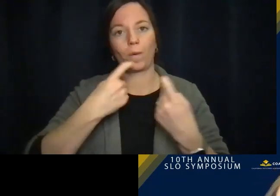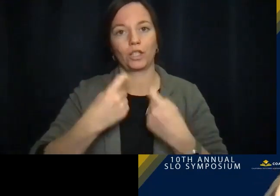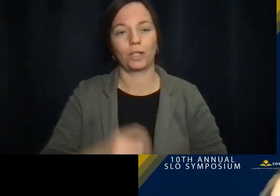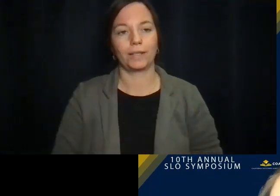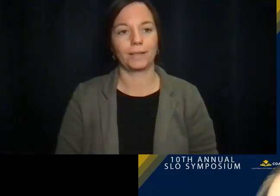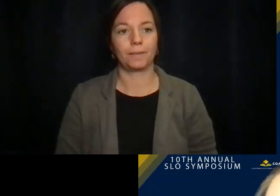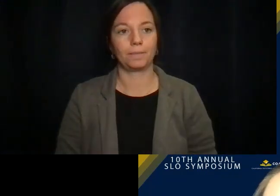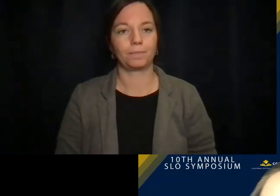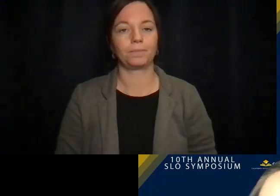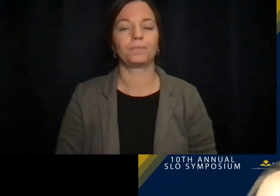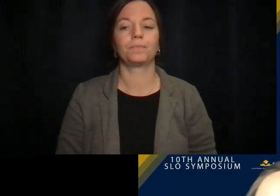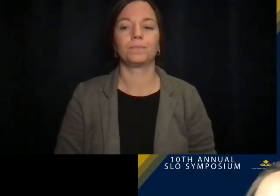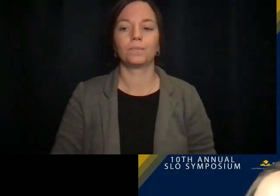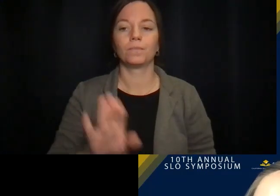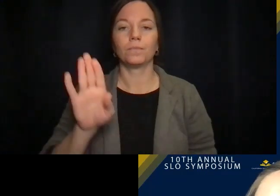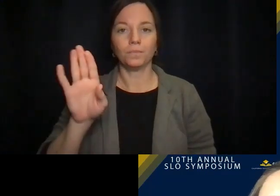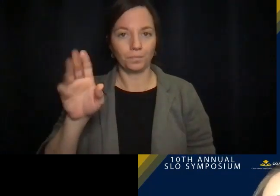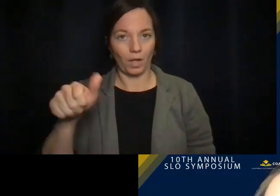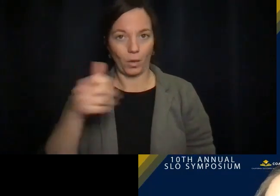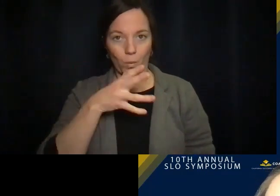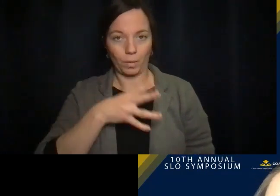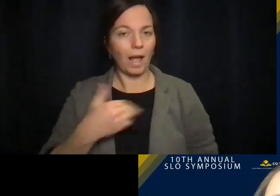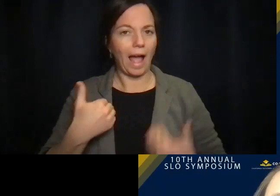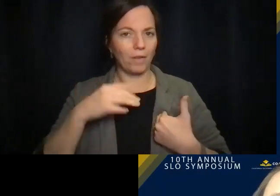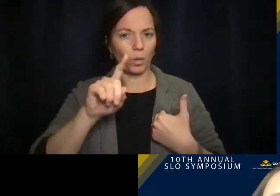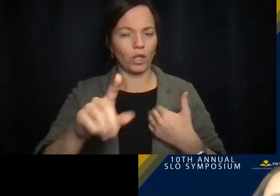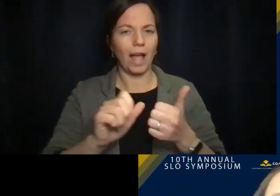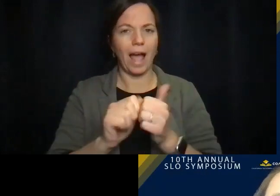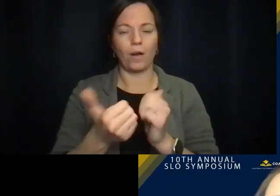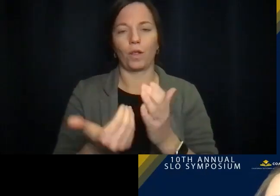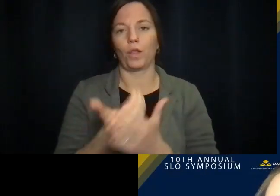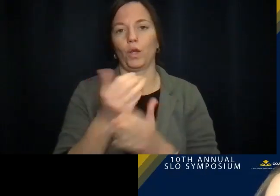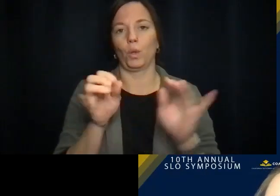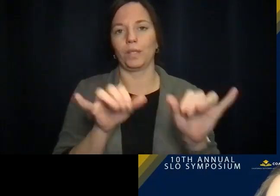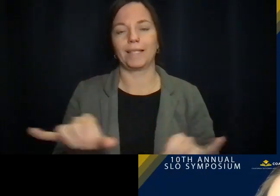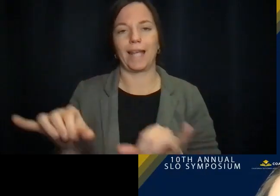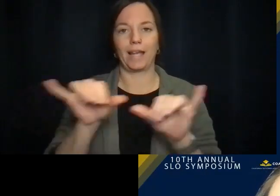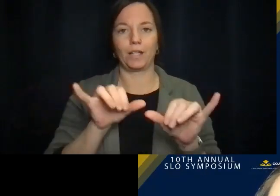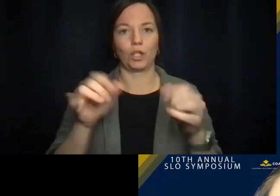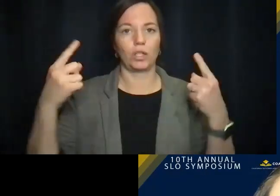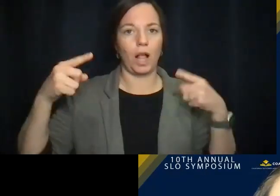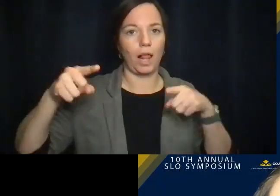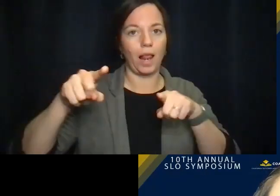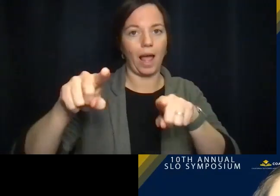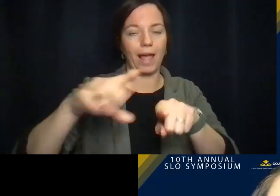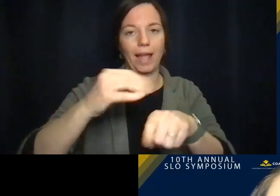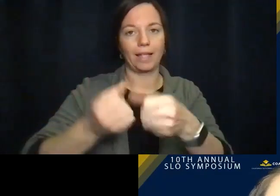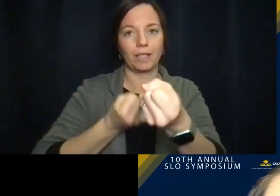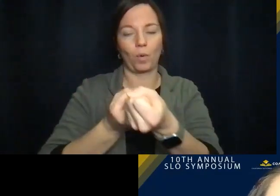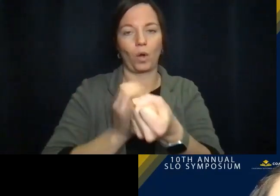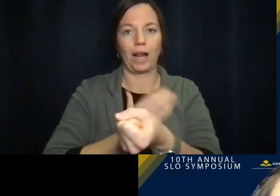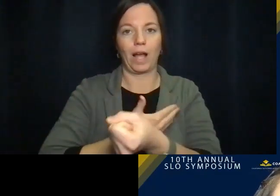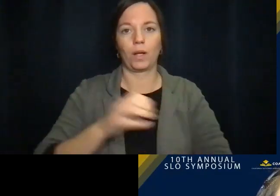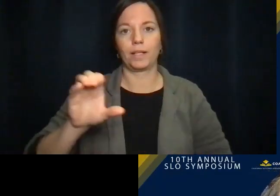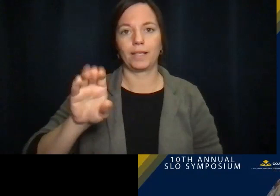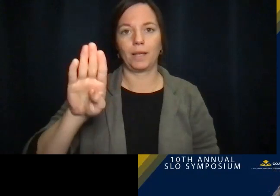I have a question for you, Dr. Webb. How do these new standards align and support our CBE